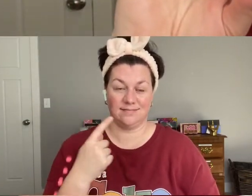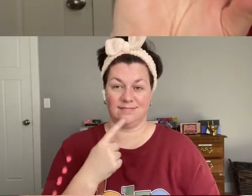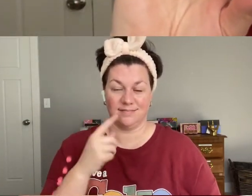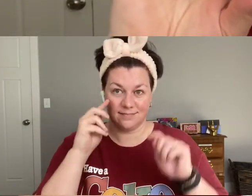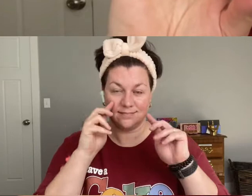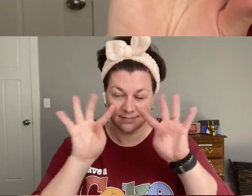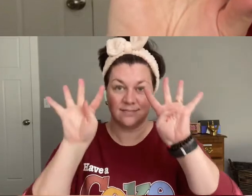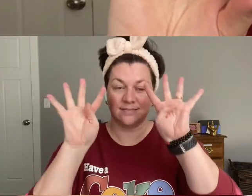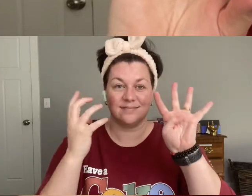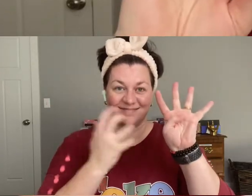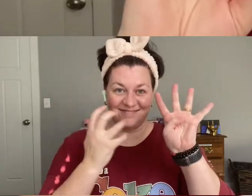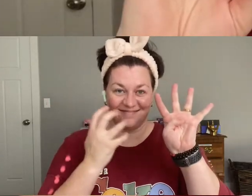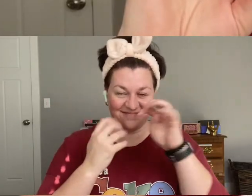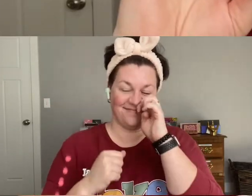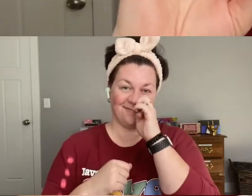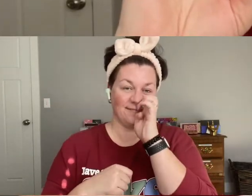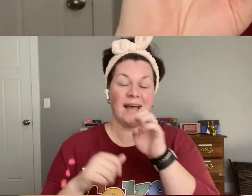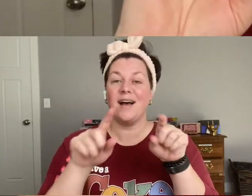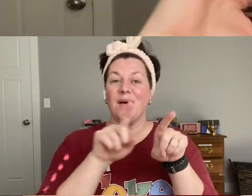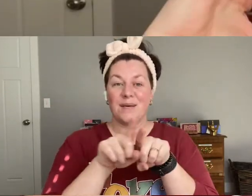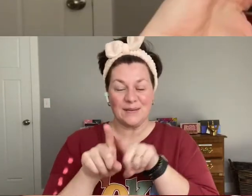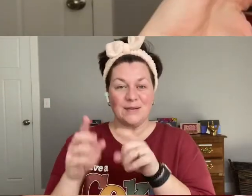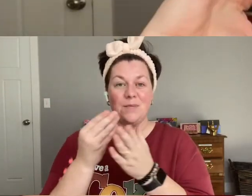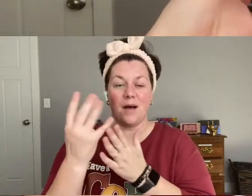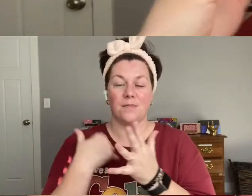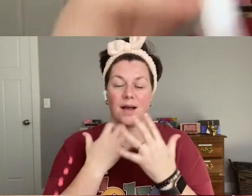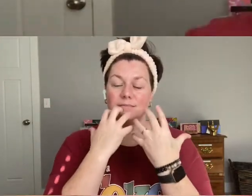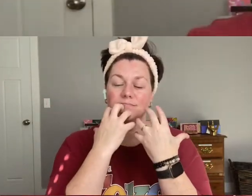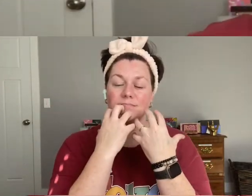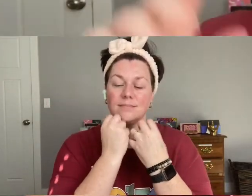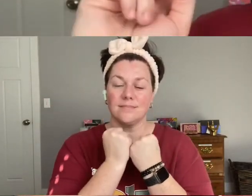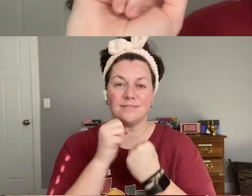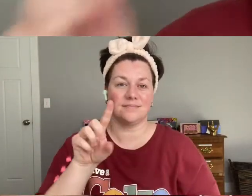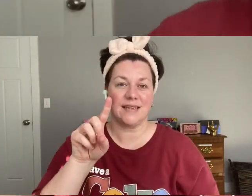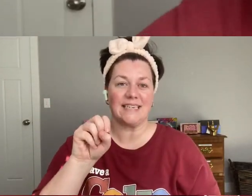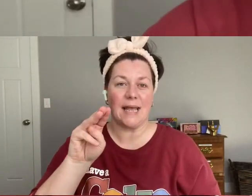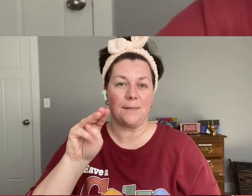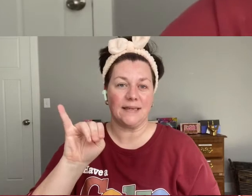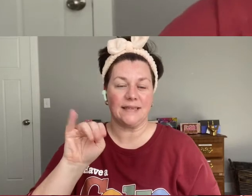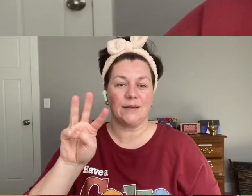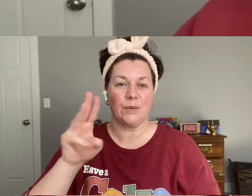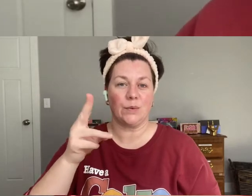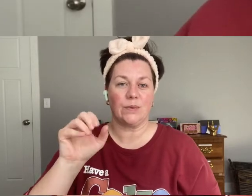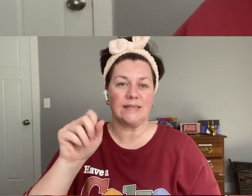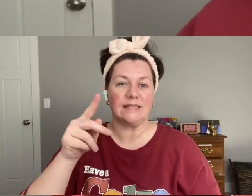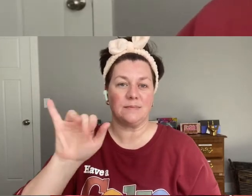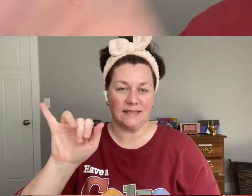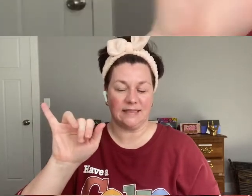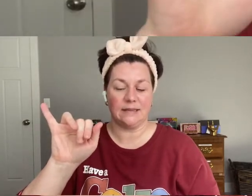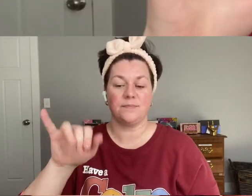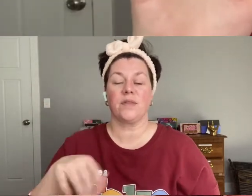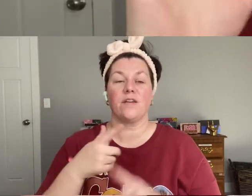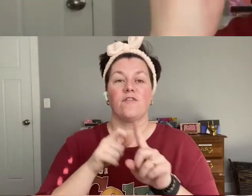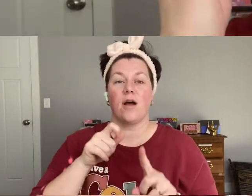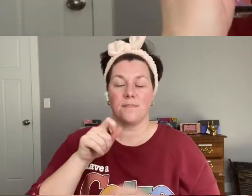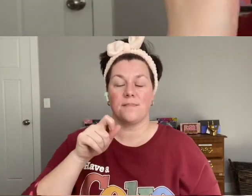black dress style. Living for this style. Then, guys, here's the